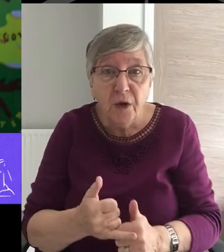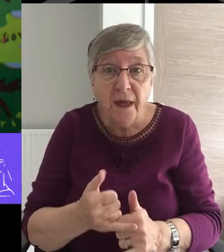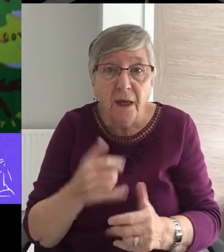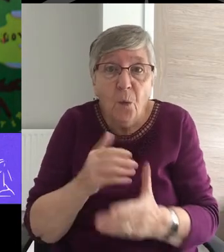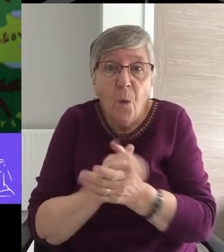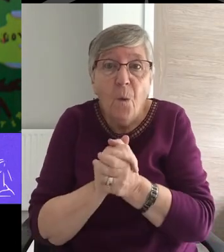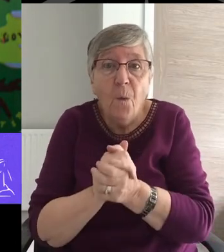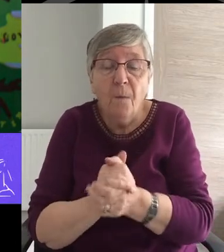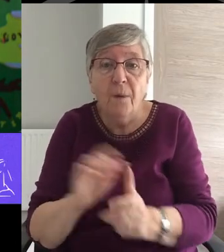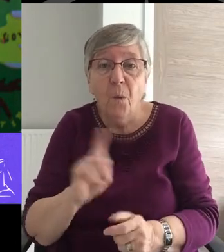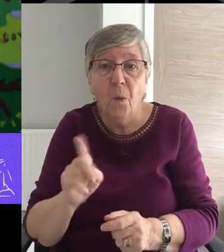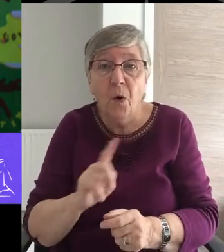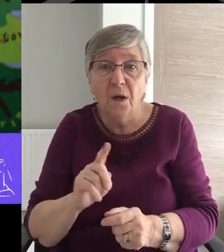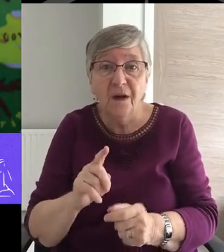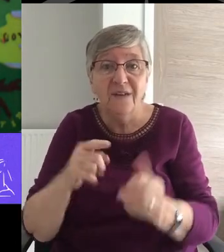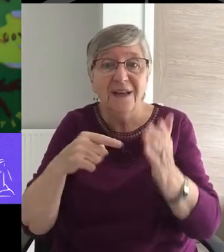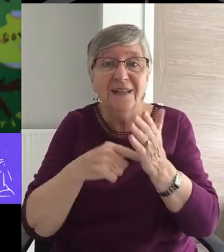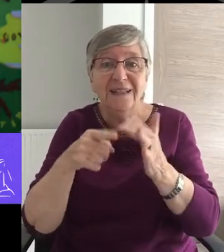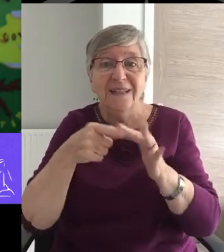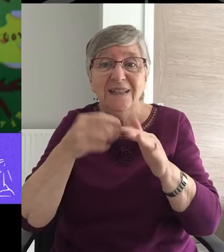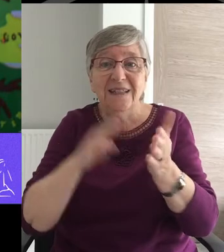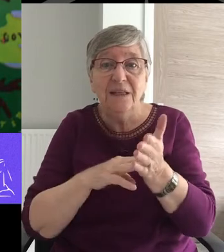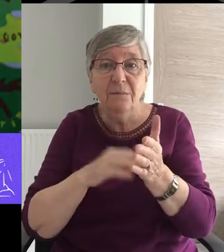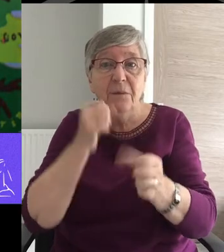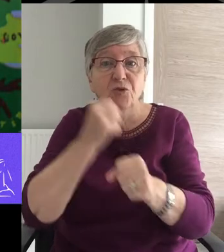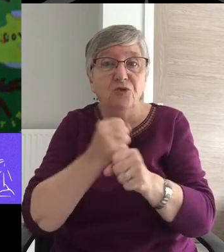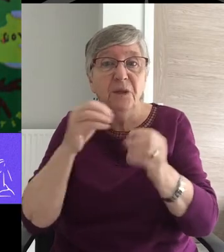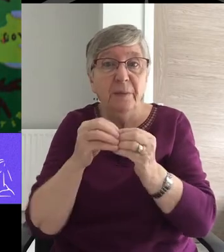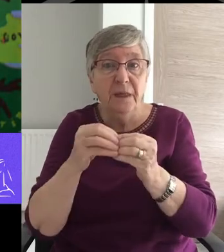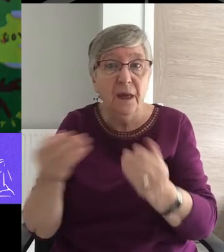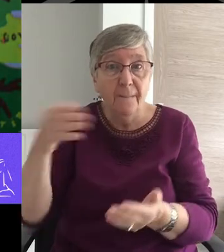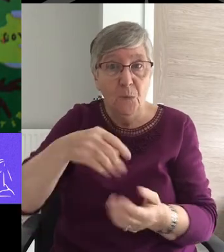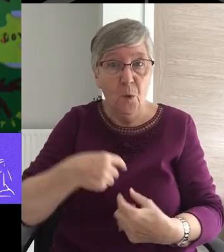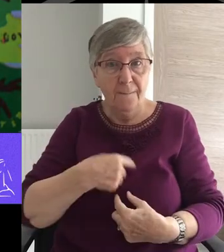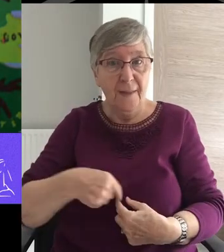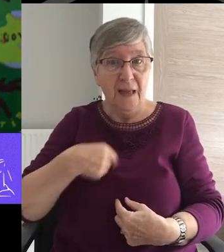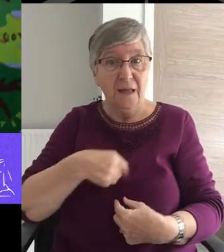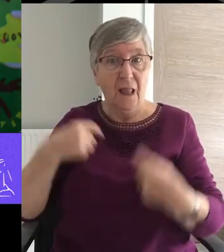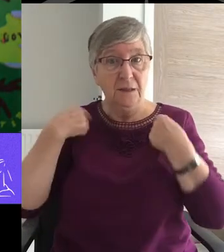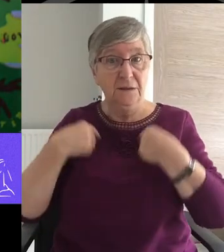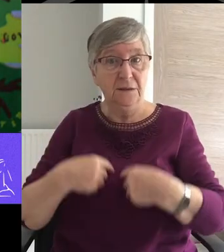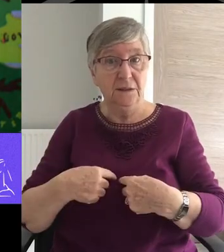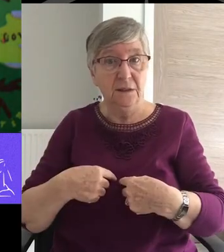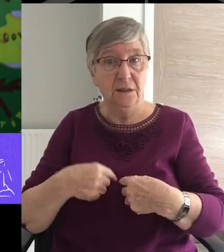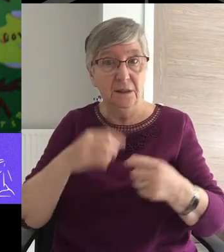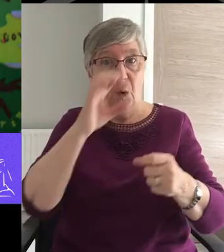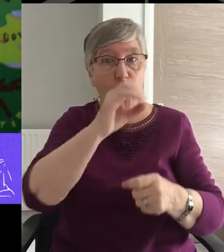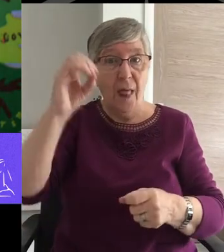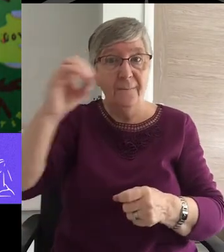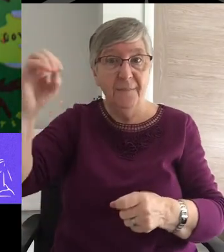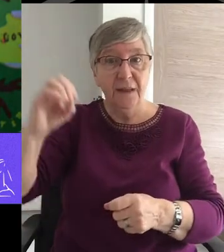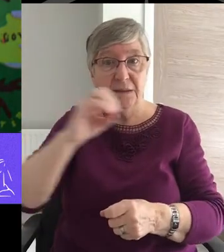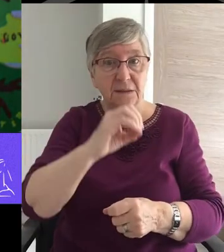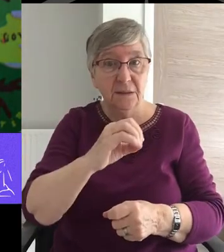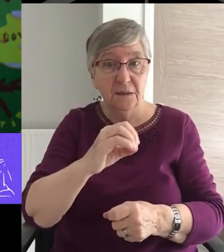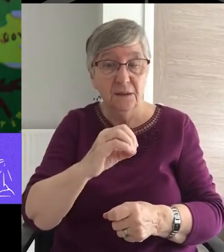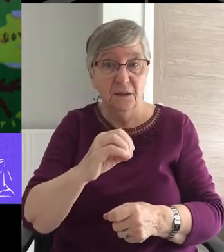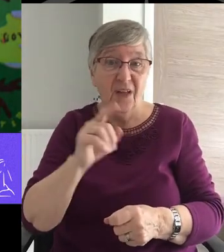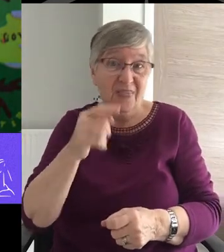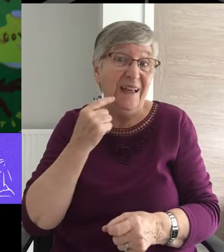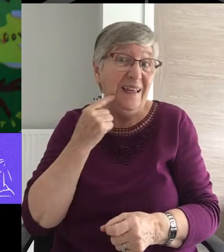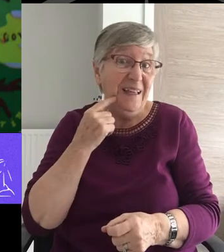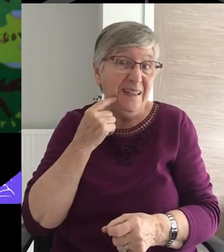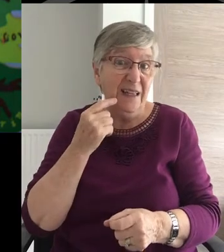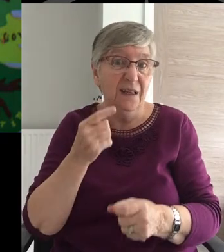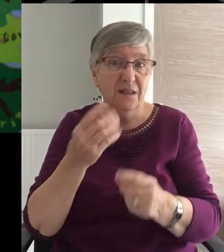hope is, have Team GB got any more medals at the Olympics? Sometimes that's easier to hope for, like when Adam